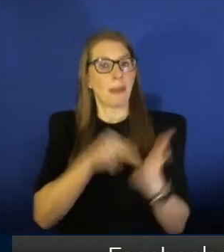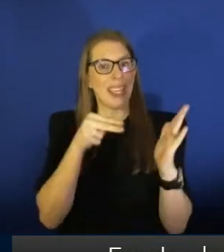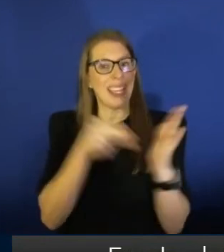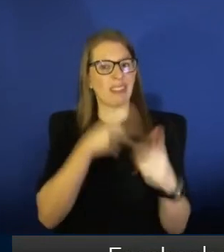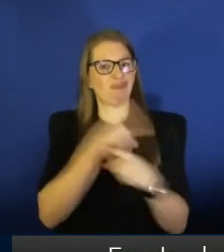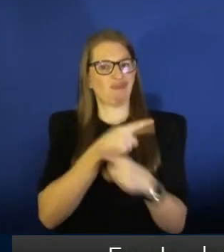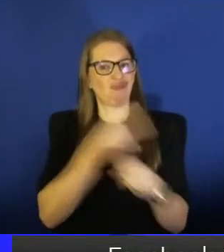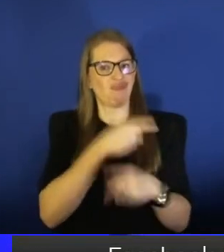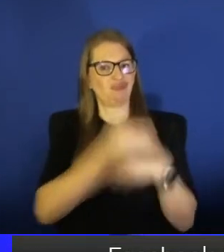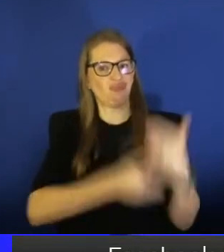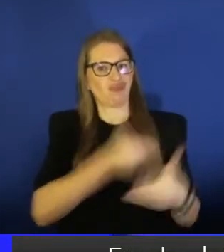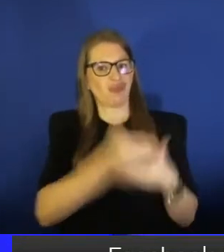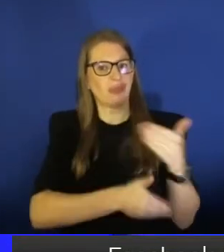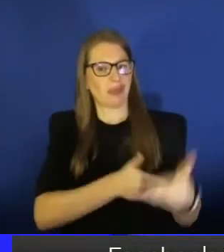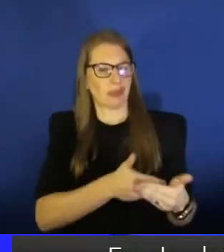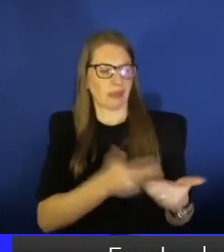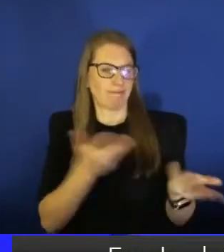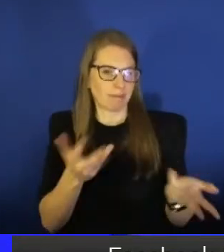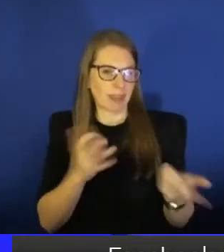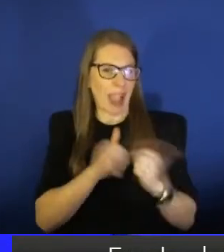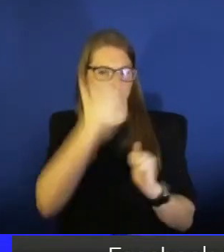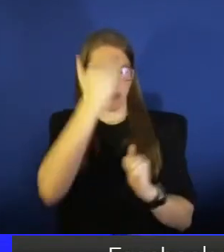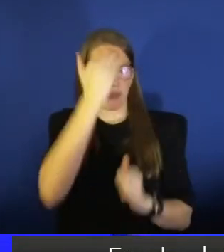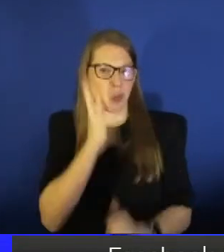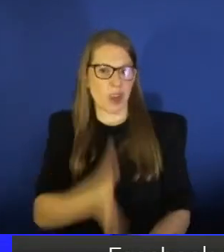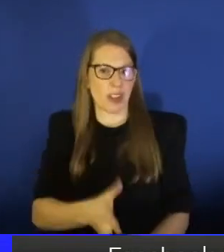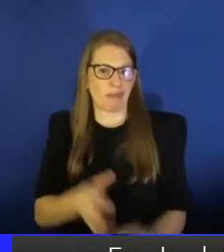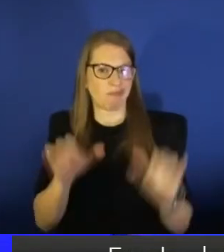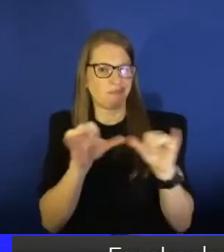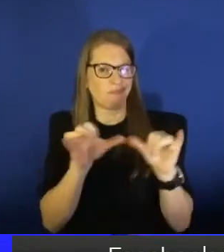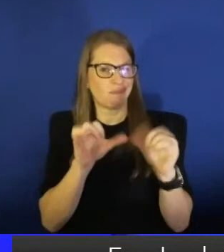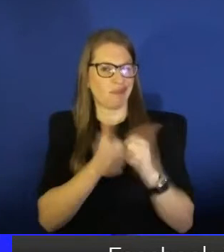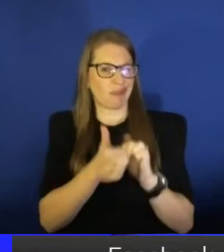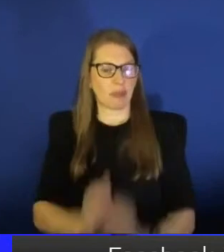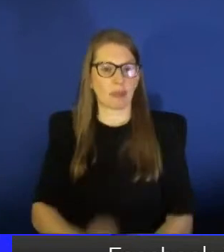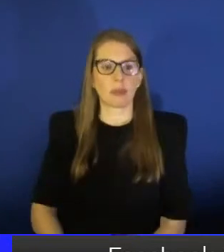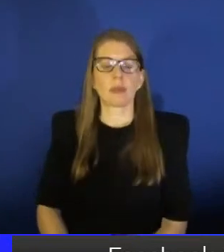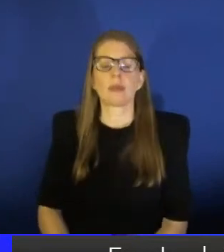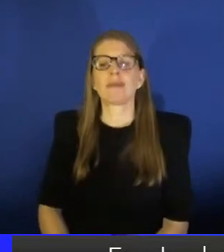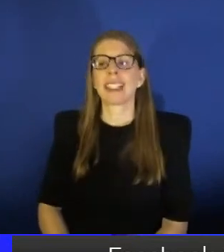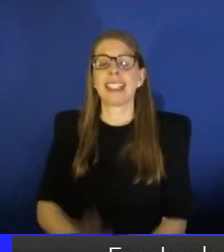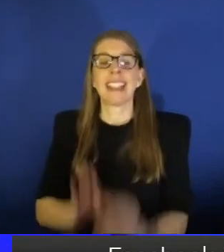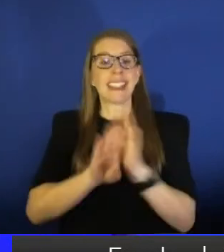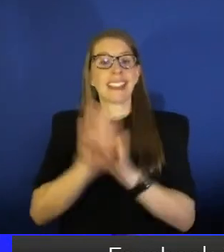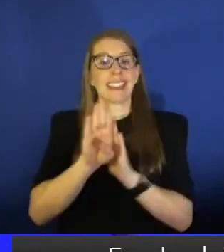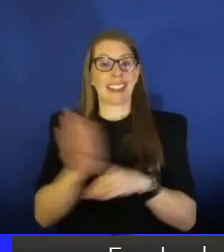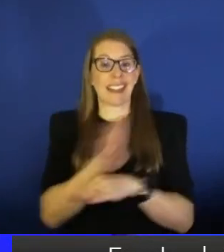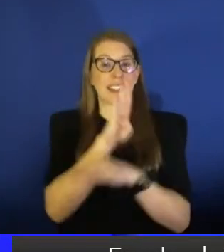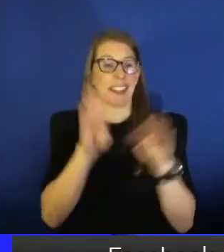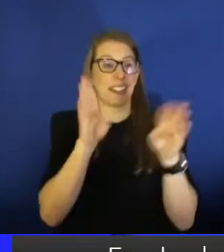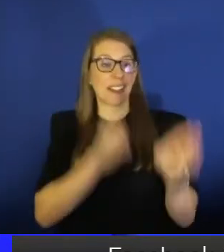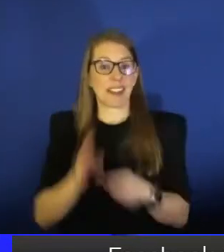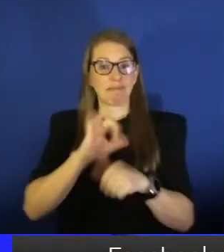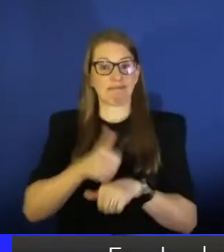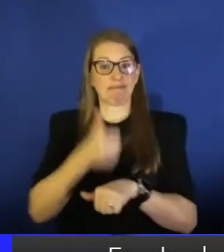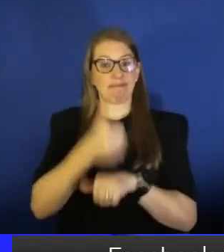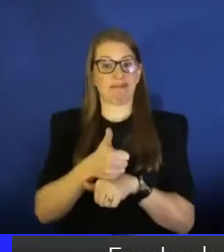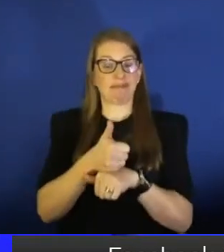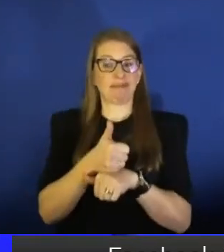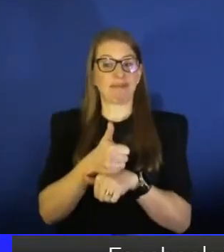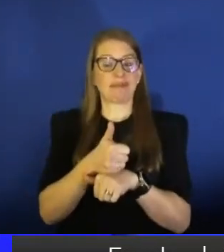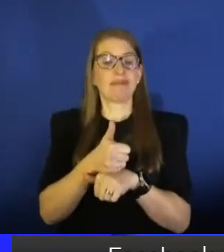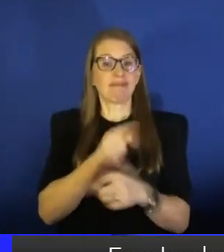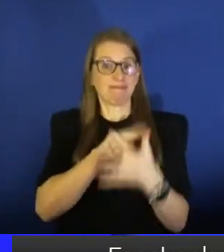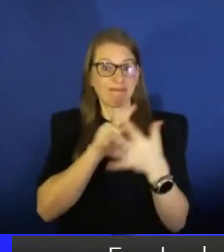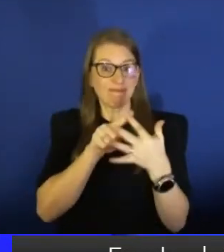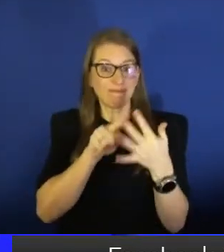planned? Yeah, it's a great question, and we obviously, in developing a business plan, have set up a lot of key indicators that would give us some